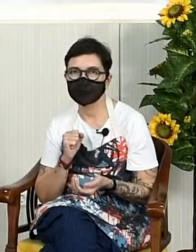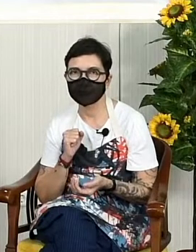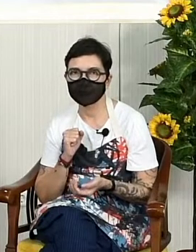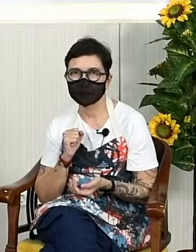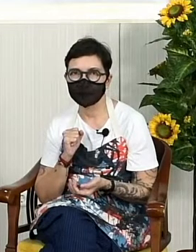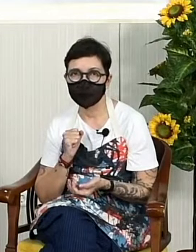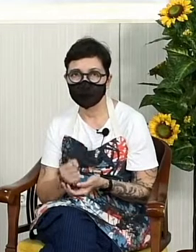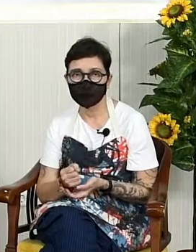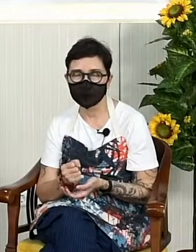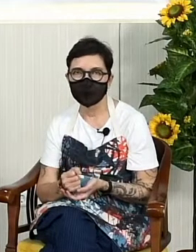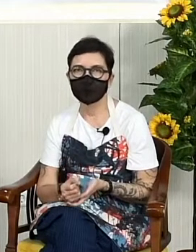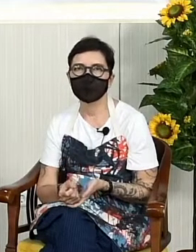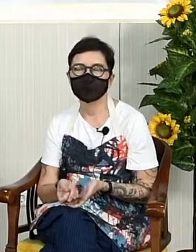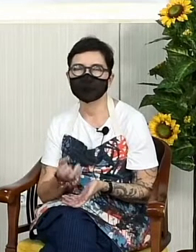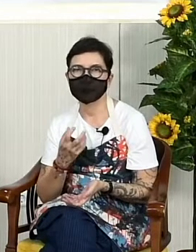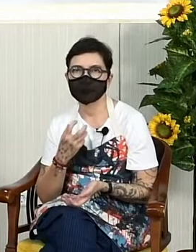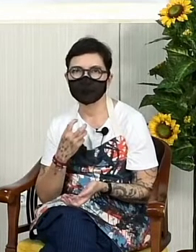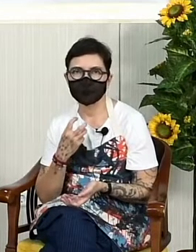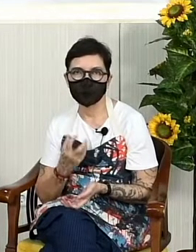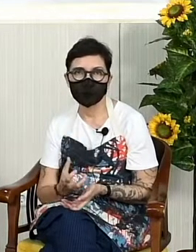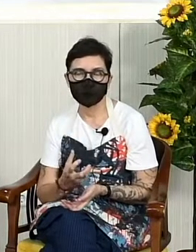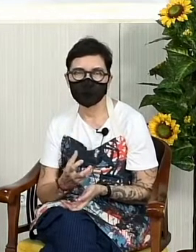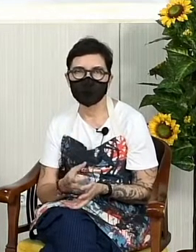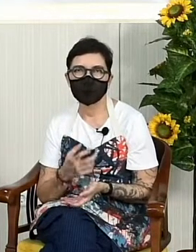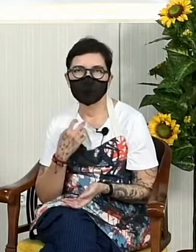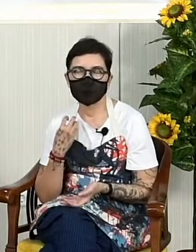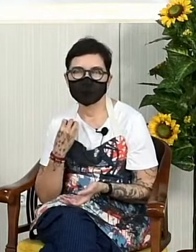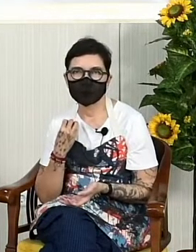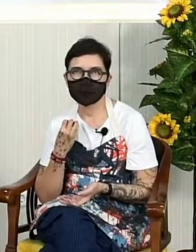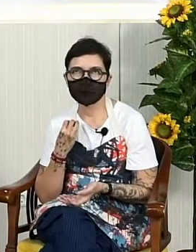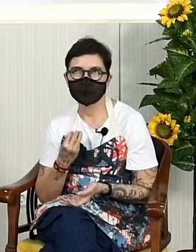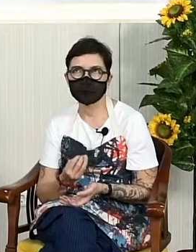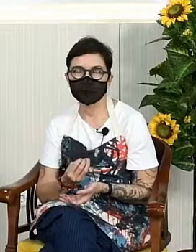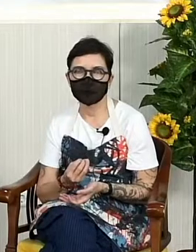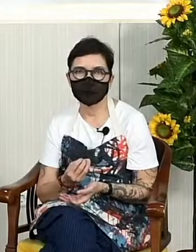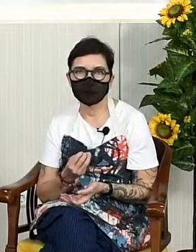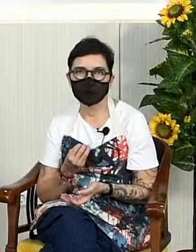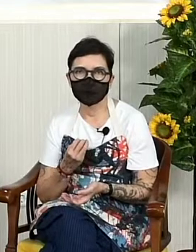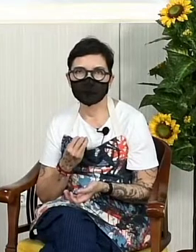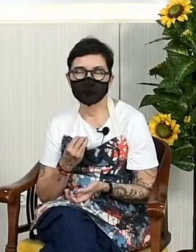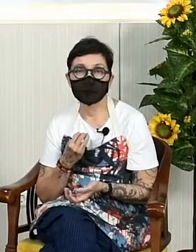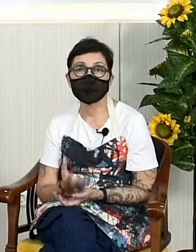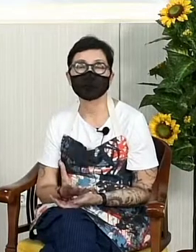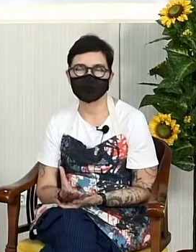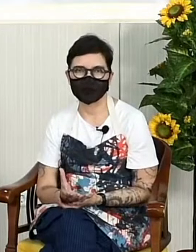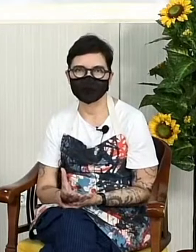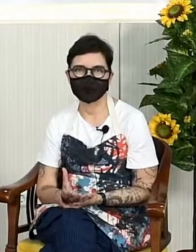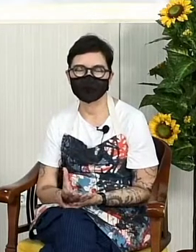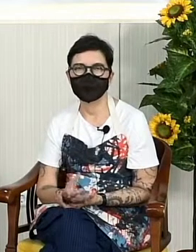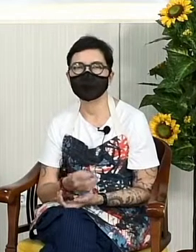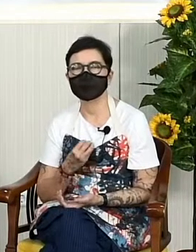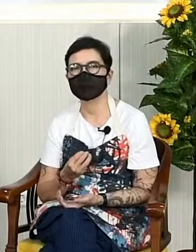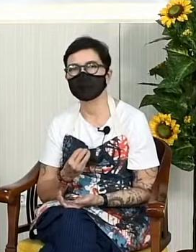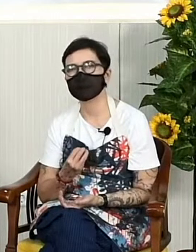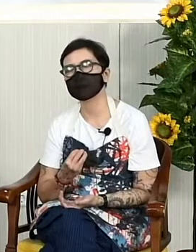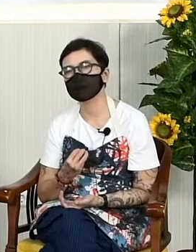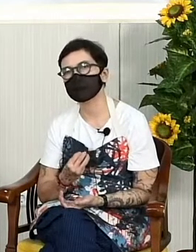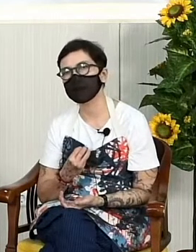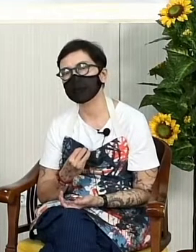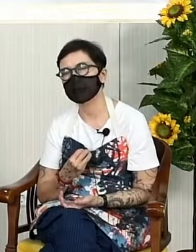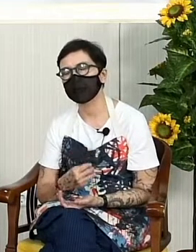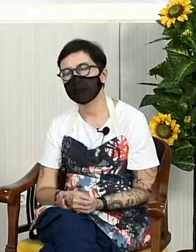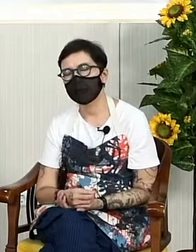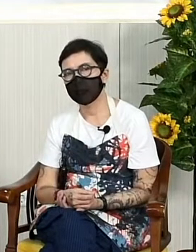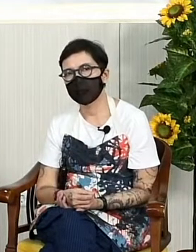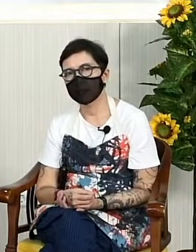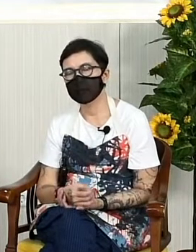it is still hot, while it is still warm, while it's still fresh, okay? That's the best way to